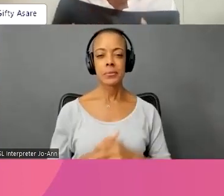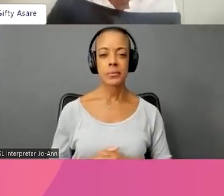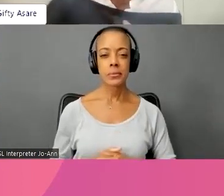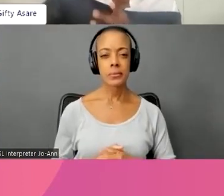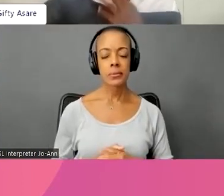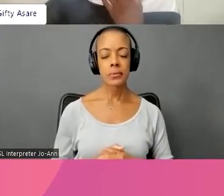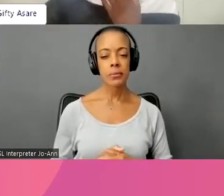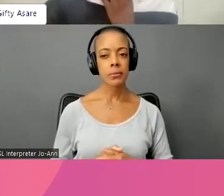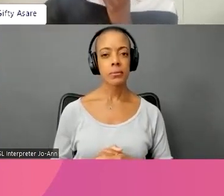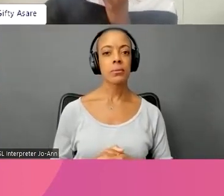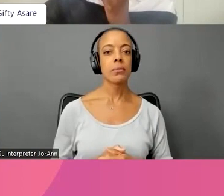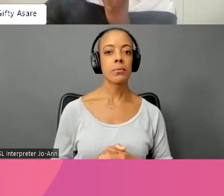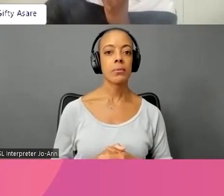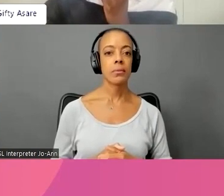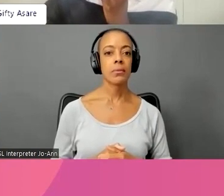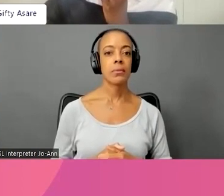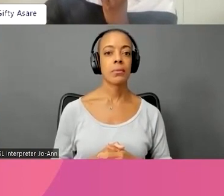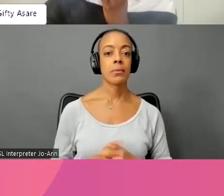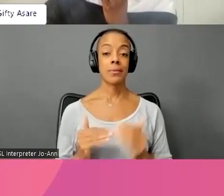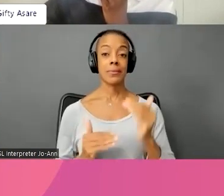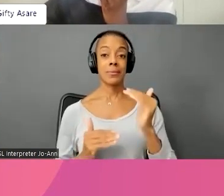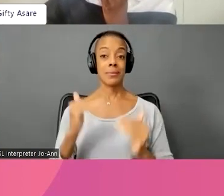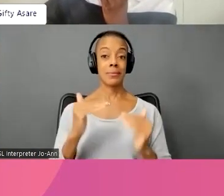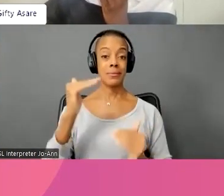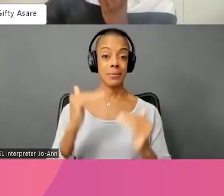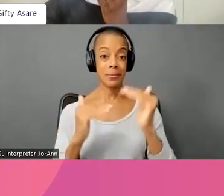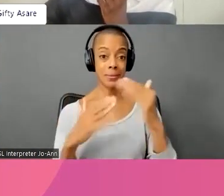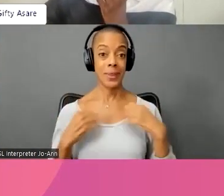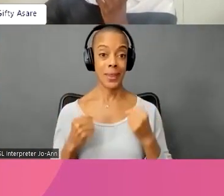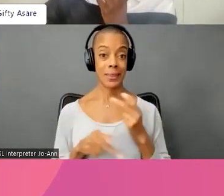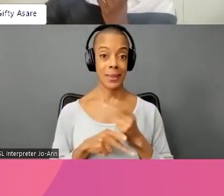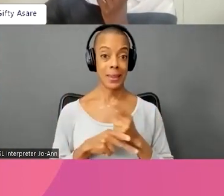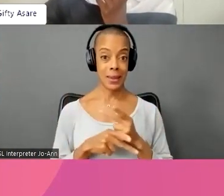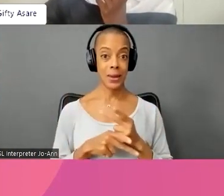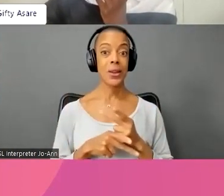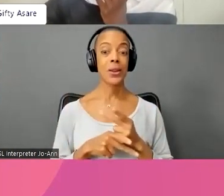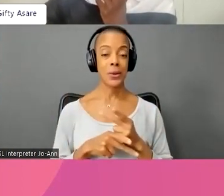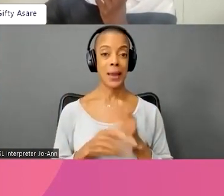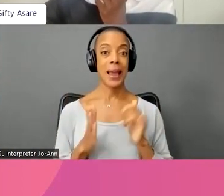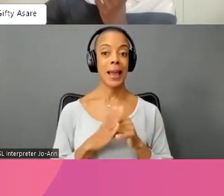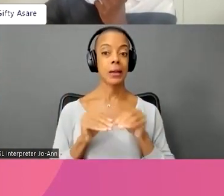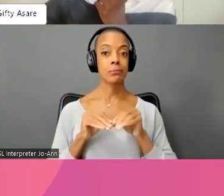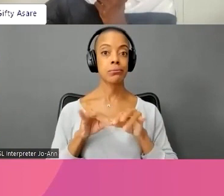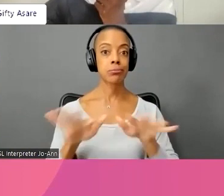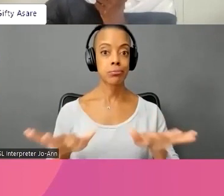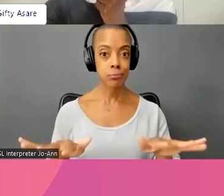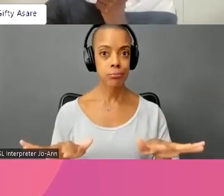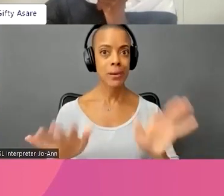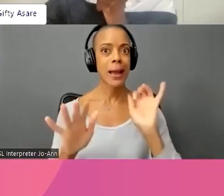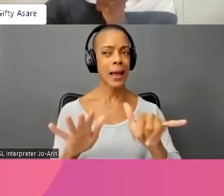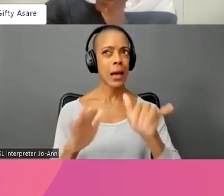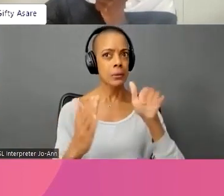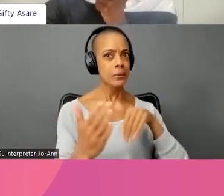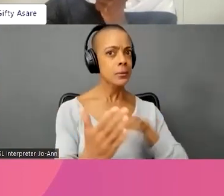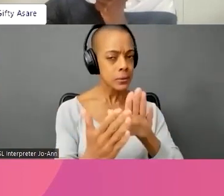looking at disparities in healthcare and how this can be dispelled and how this can be addressed